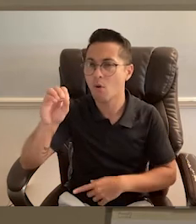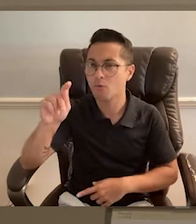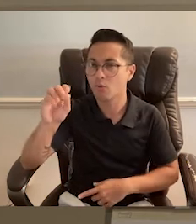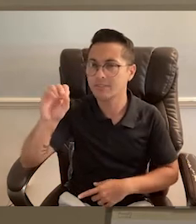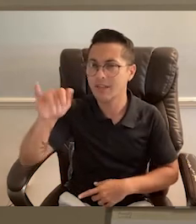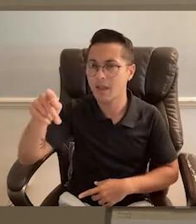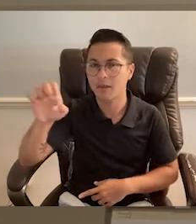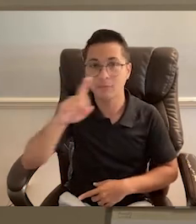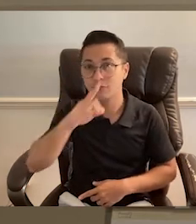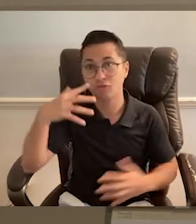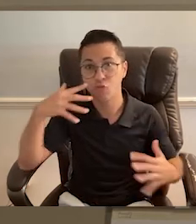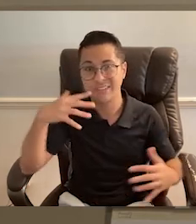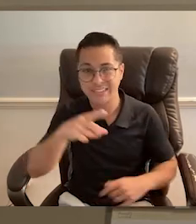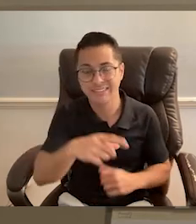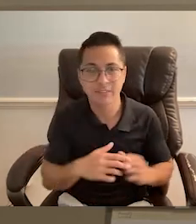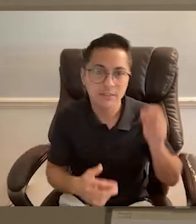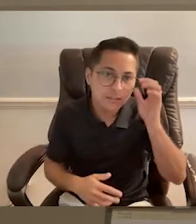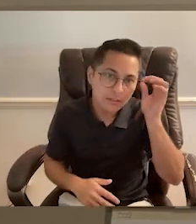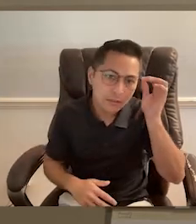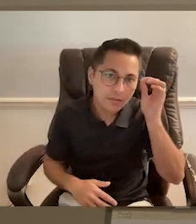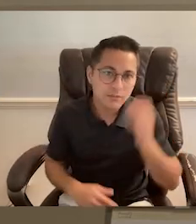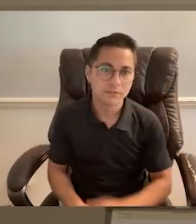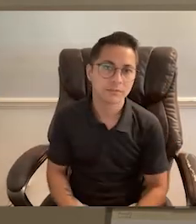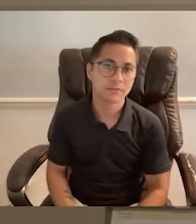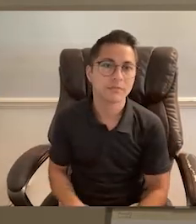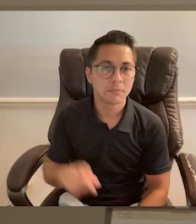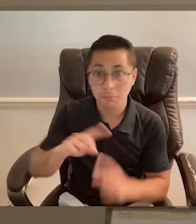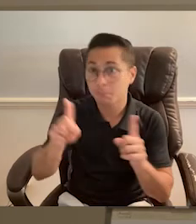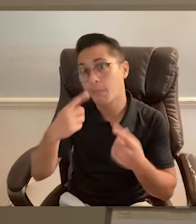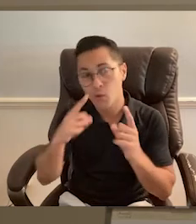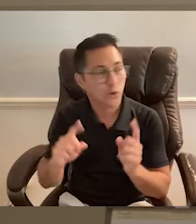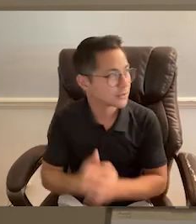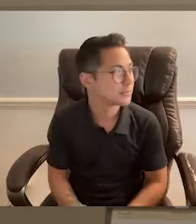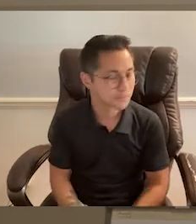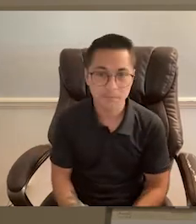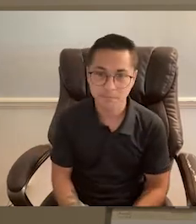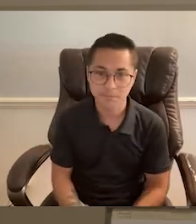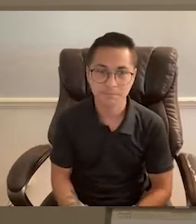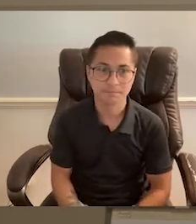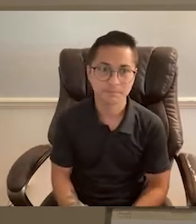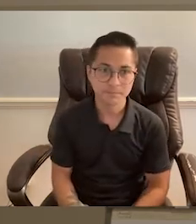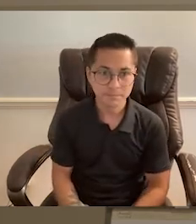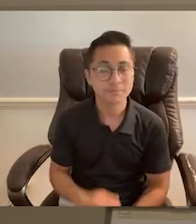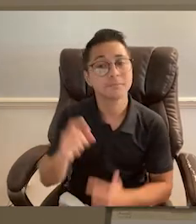sedan, and so this was actually a college student.